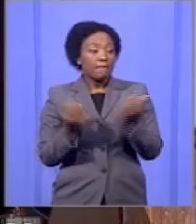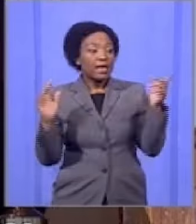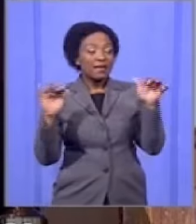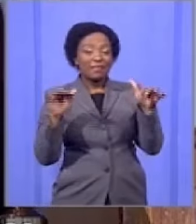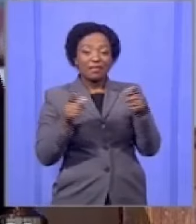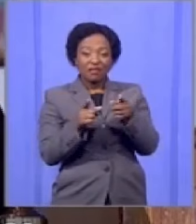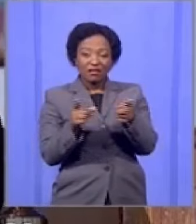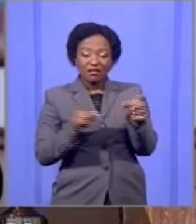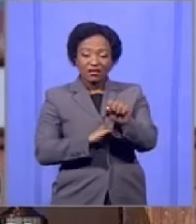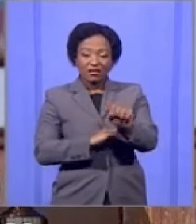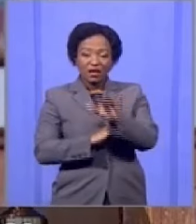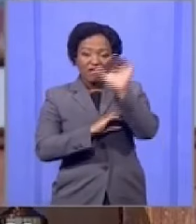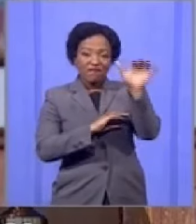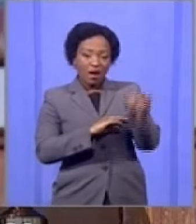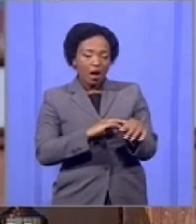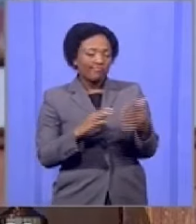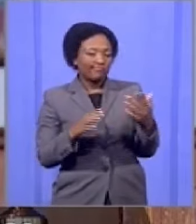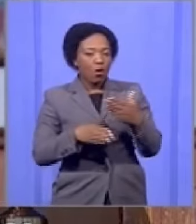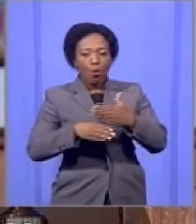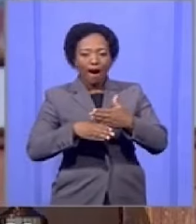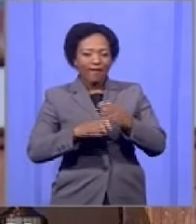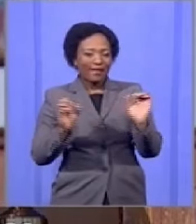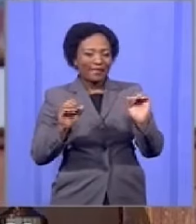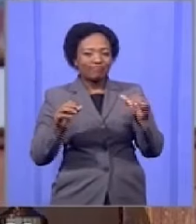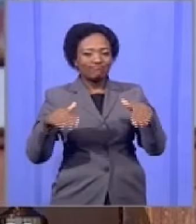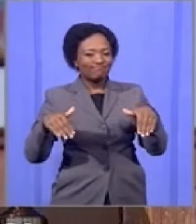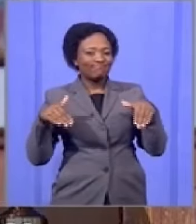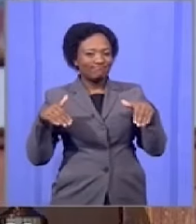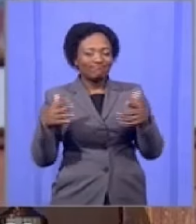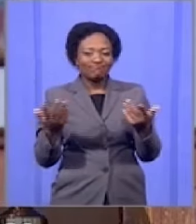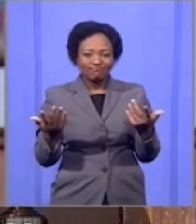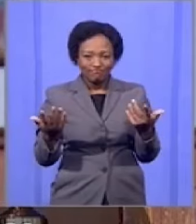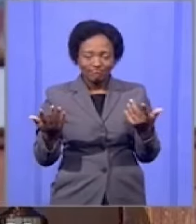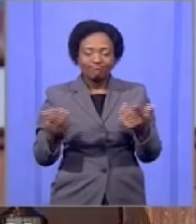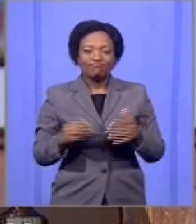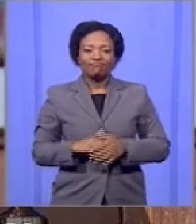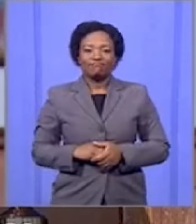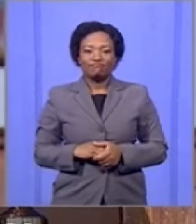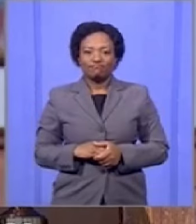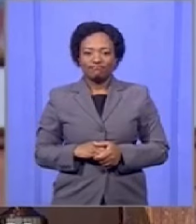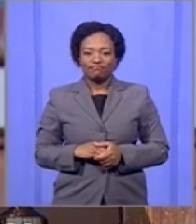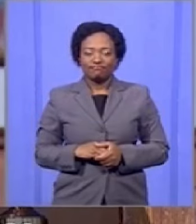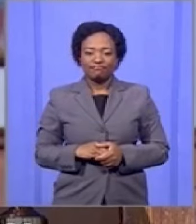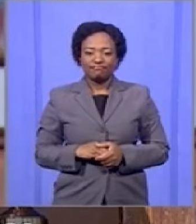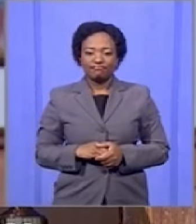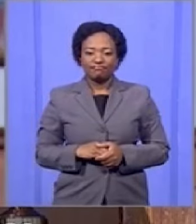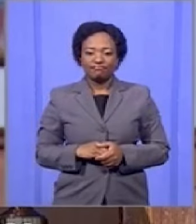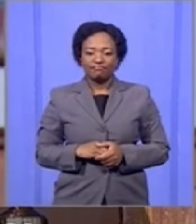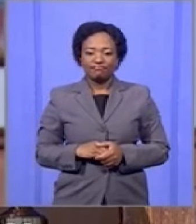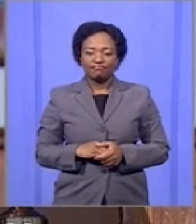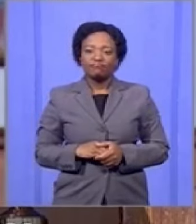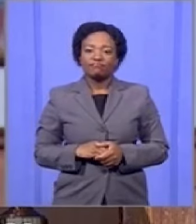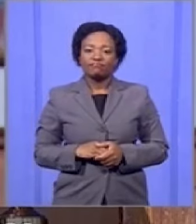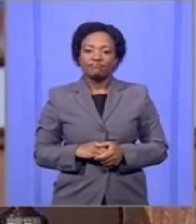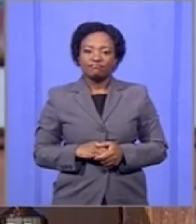eSouth Africa abaphangeli okwamanje. Many people here in South Africa are unemployed currently.